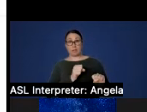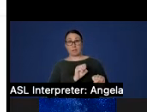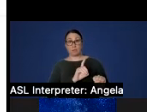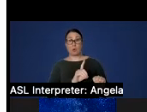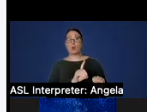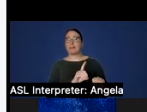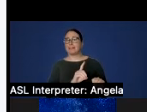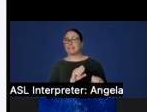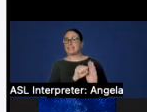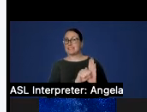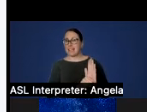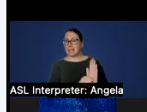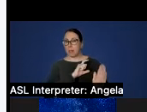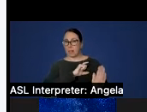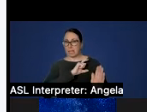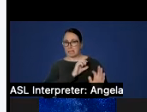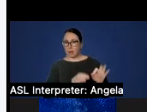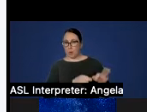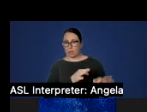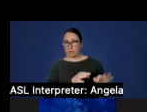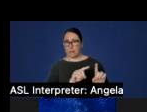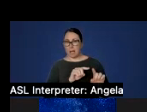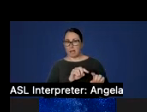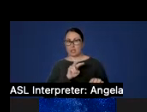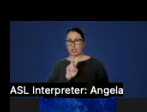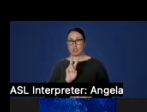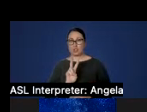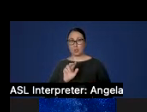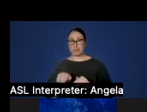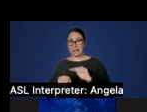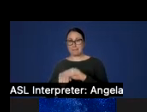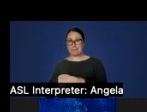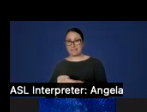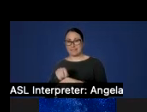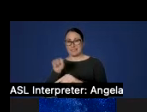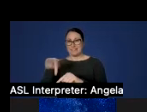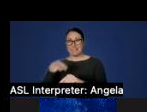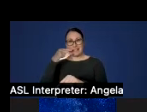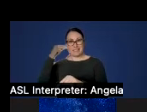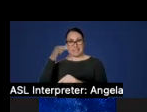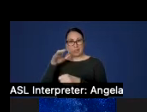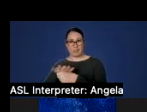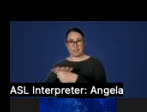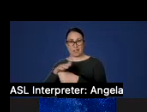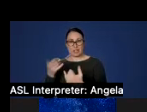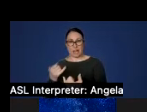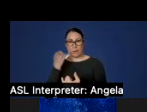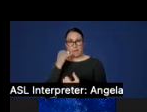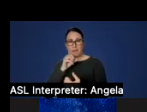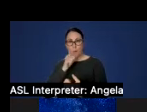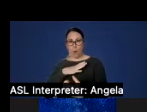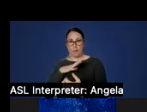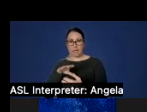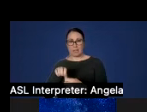police. But if I take just 2 steps, and I'm in Indian country right now on an Indian reservation, and if a woman is raped